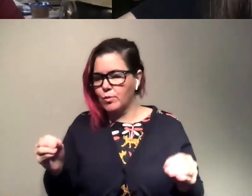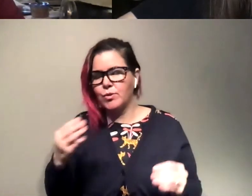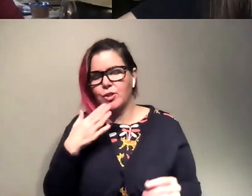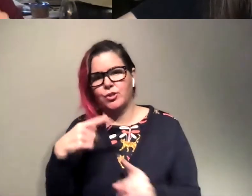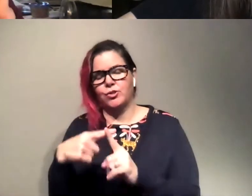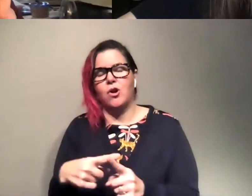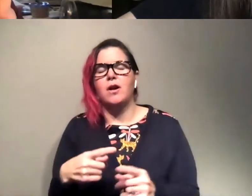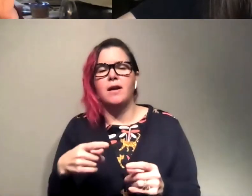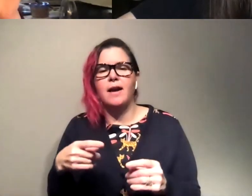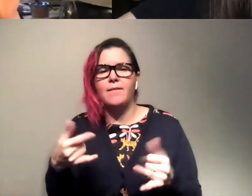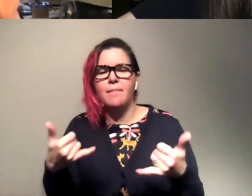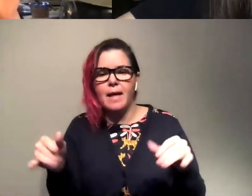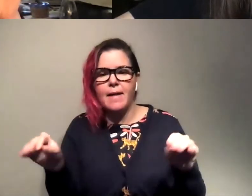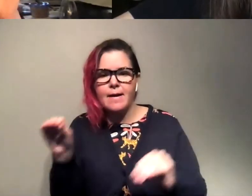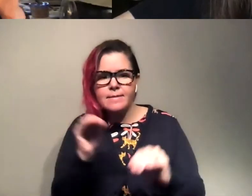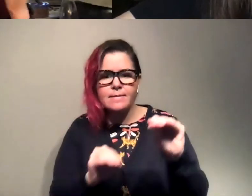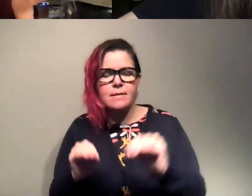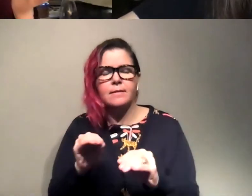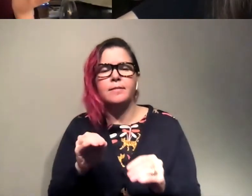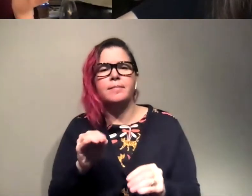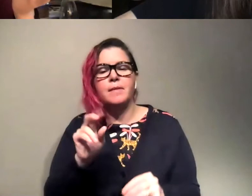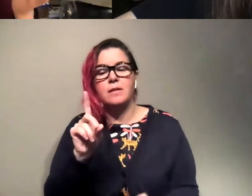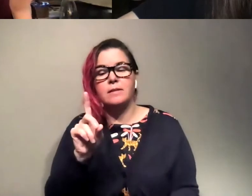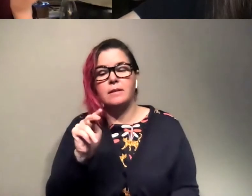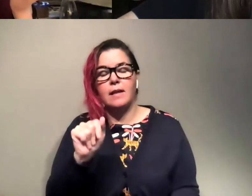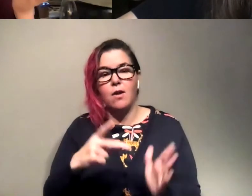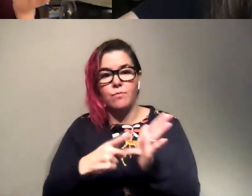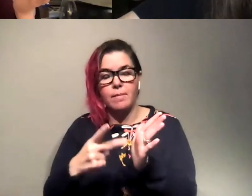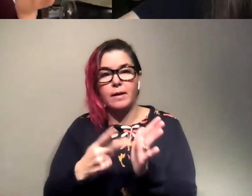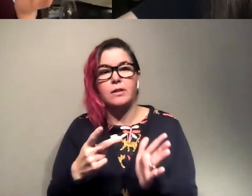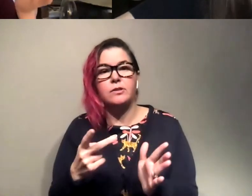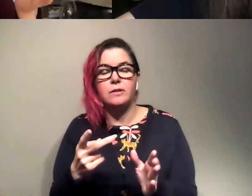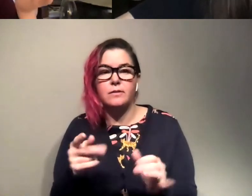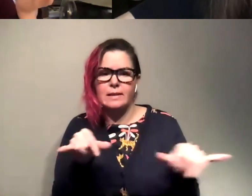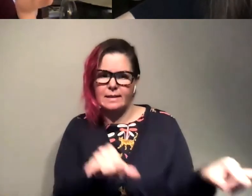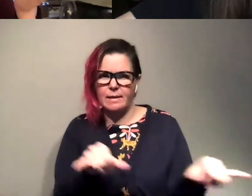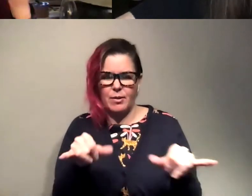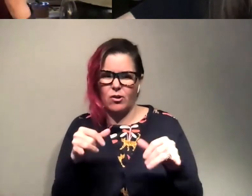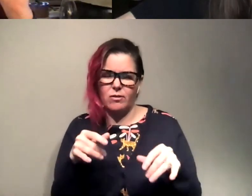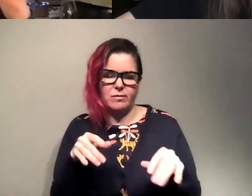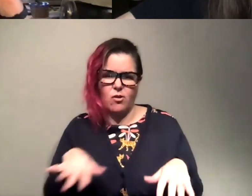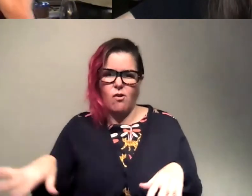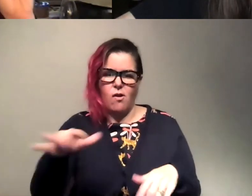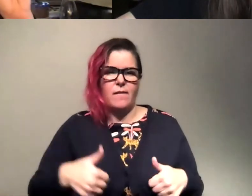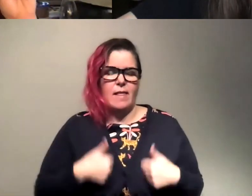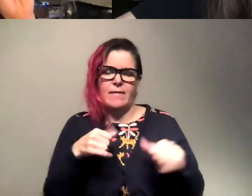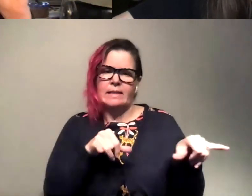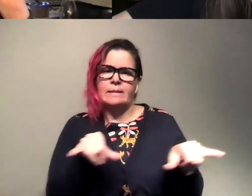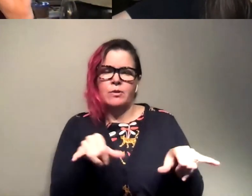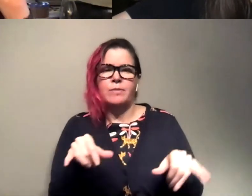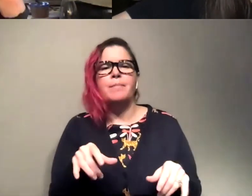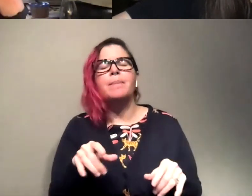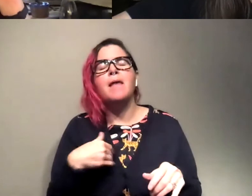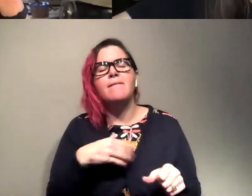different ways. So they can, in some cases, things like DNA replication is actually really similar across all of life. But there's enough differences